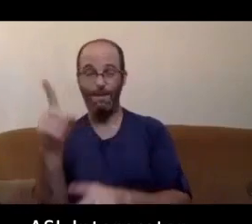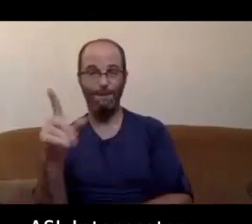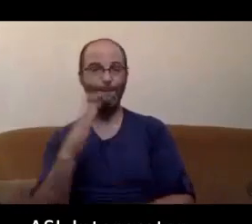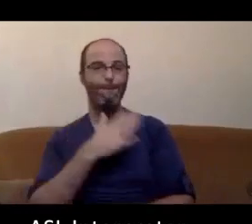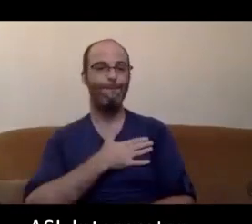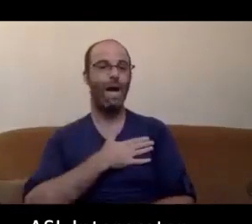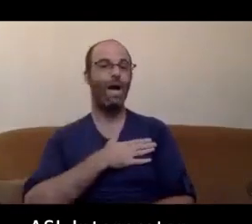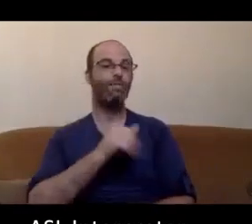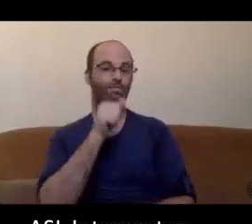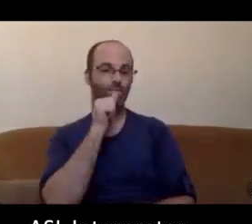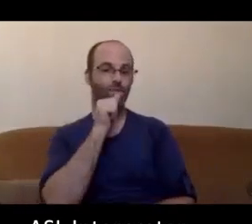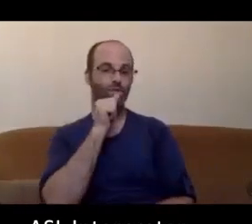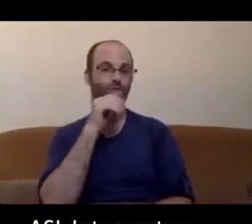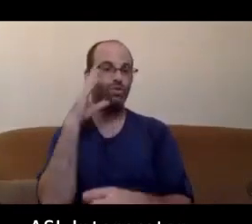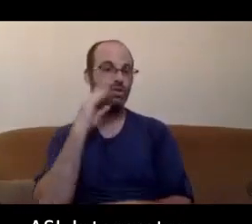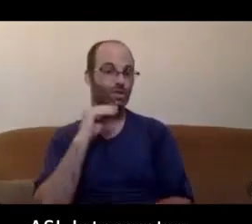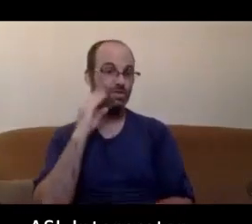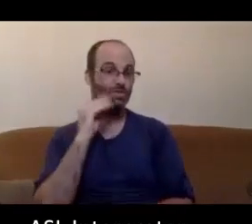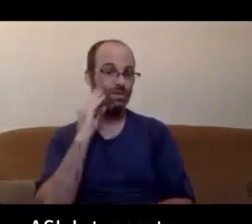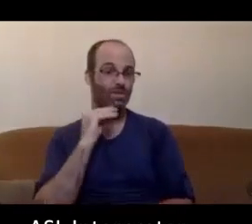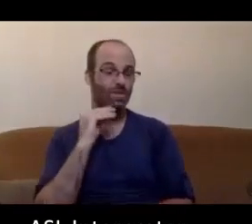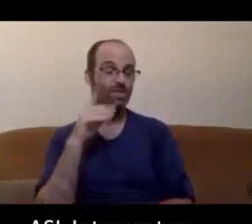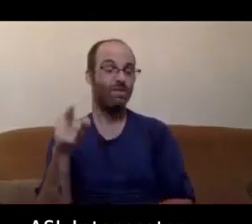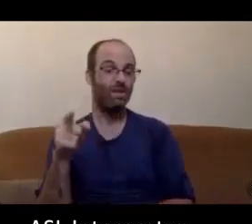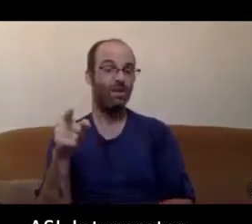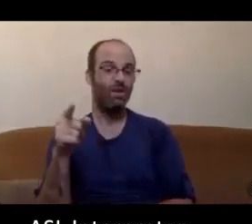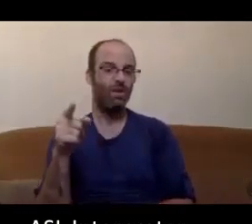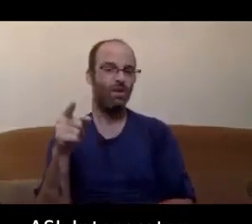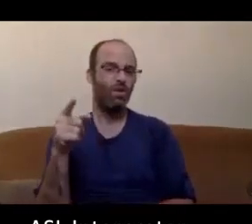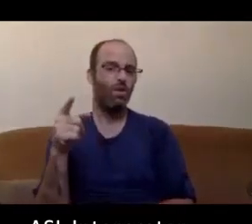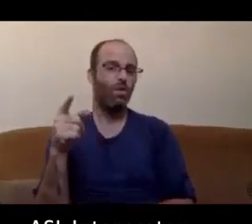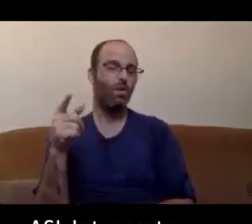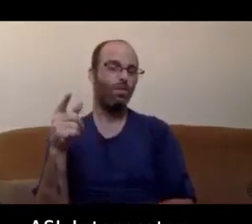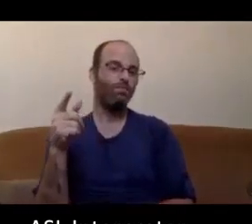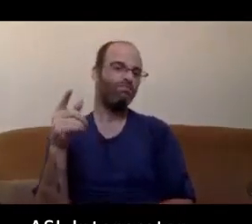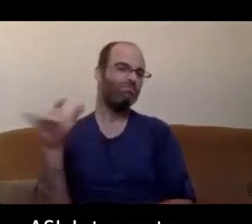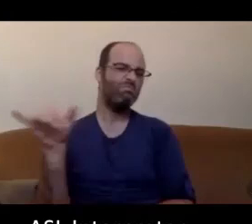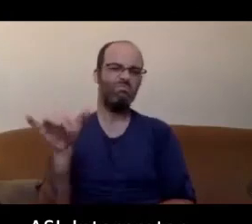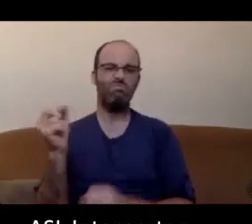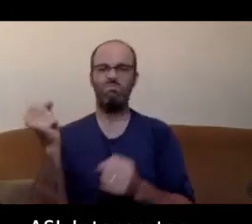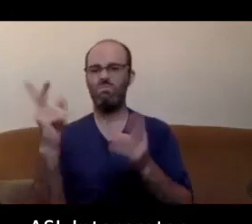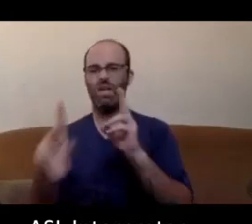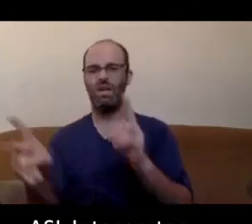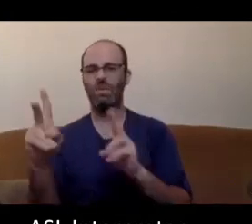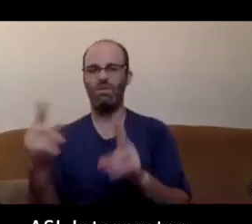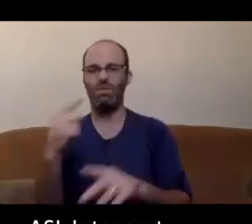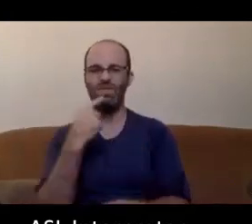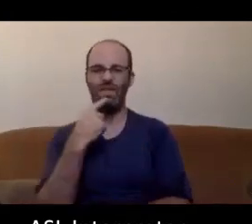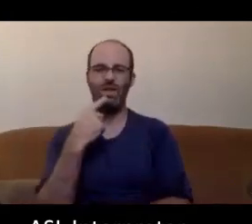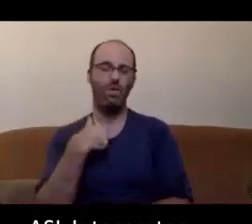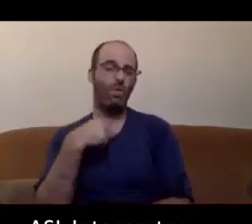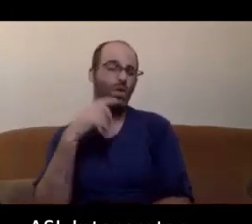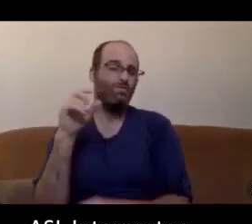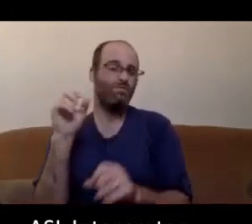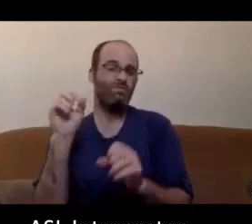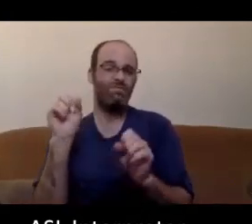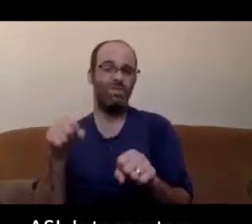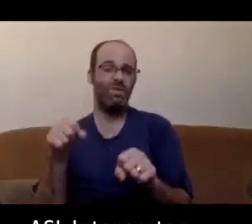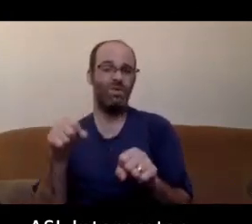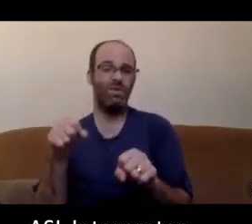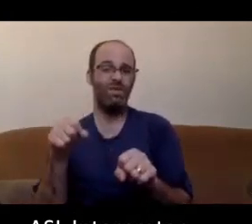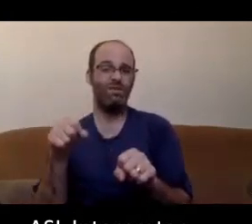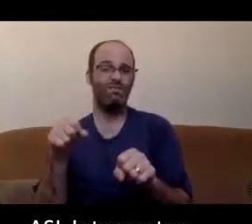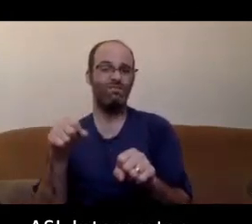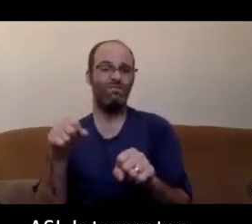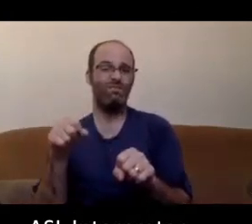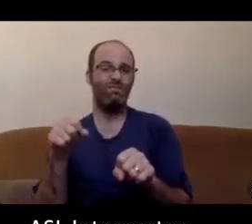experience, we could have probably, like a lot of people say, we could have just dumped essentially sign language